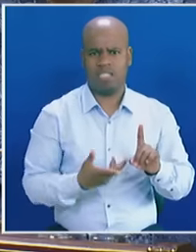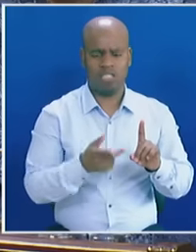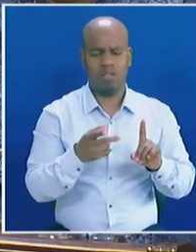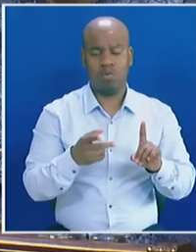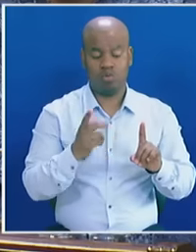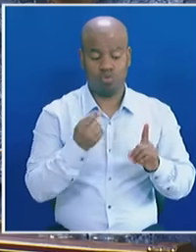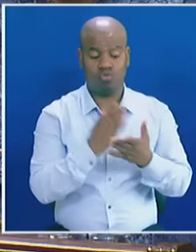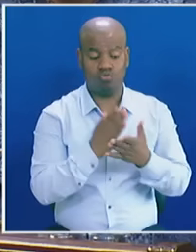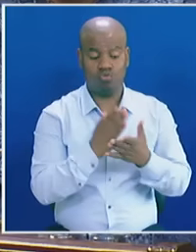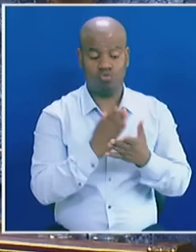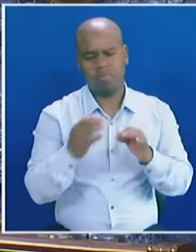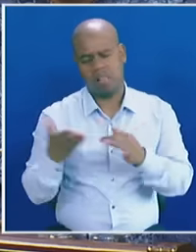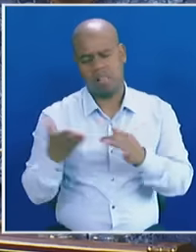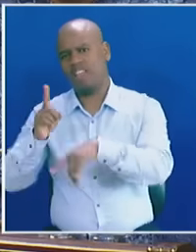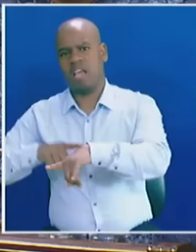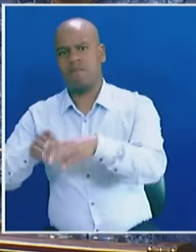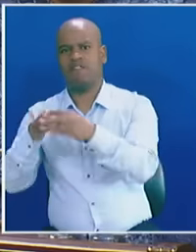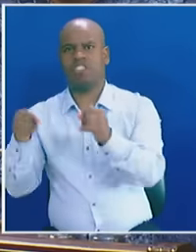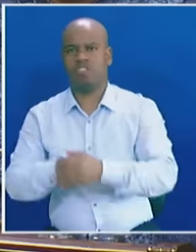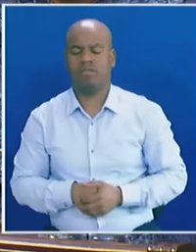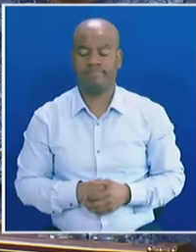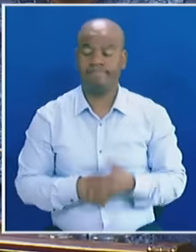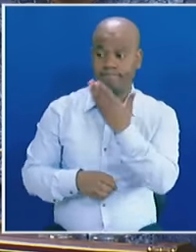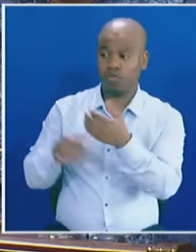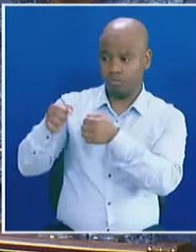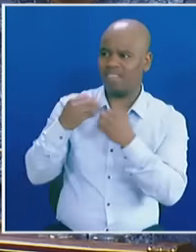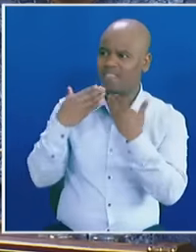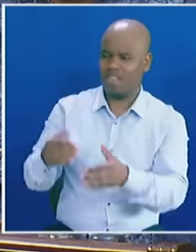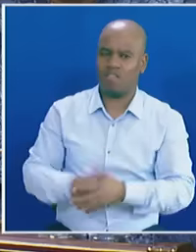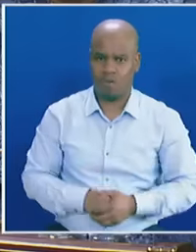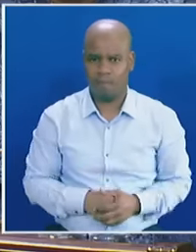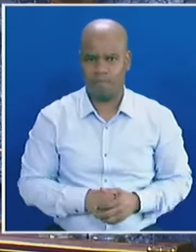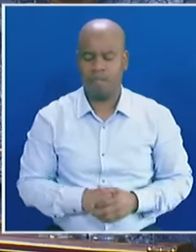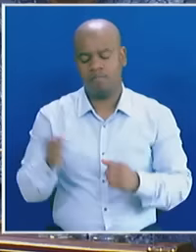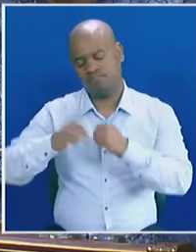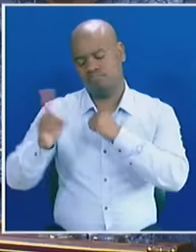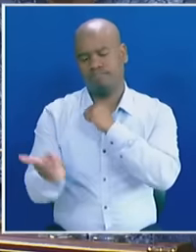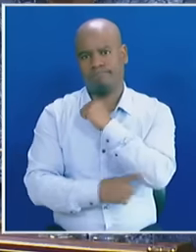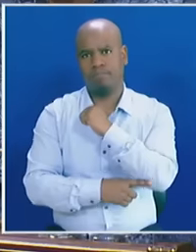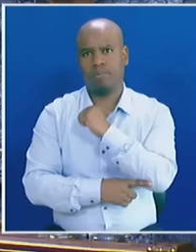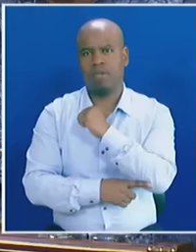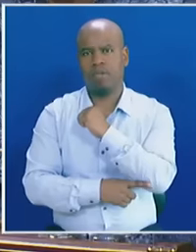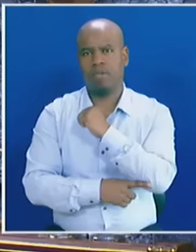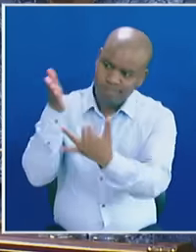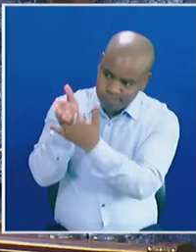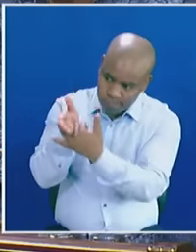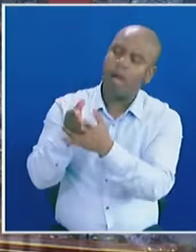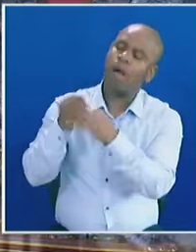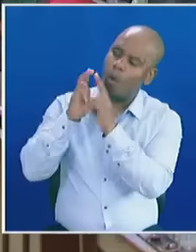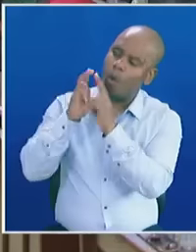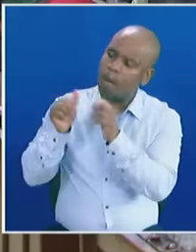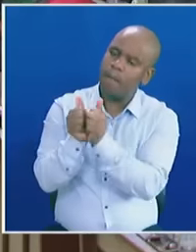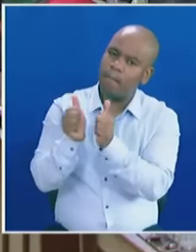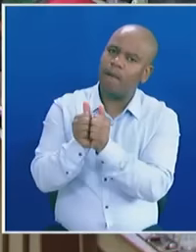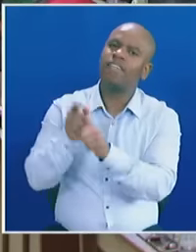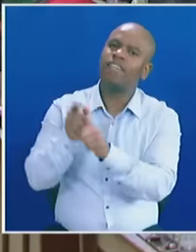has expired. Thank you, Honourable Chairperson. In conclusion, action is the real Honourable Member, measure your time of has